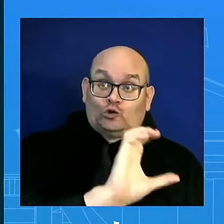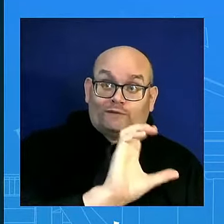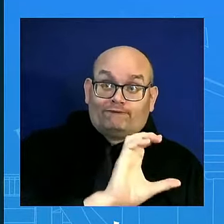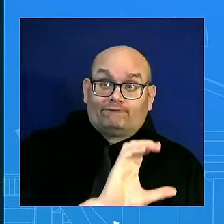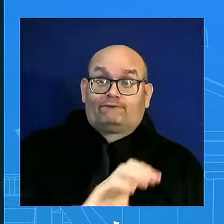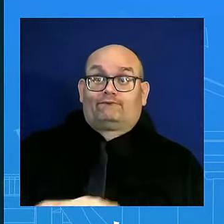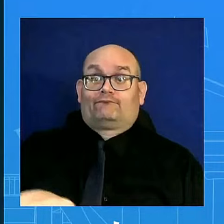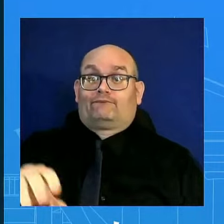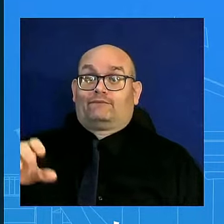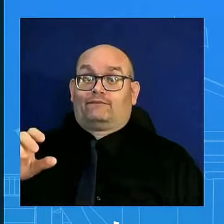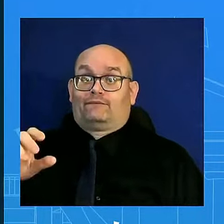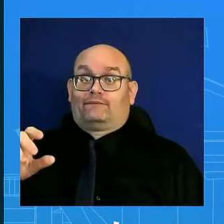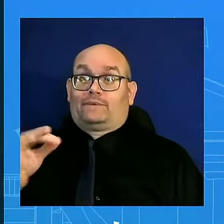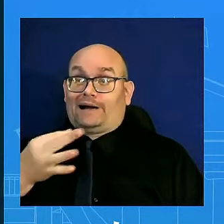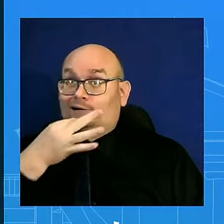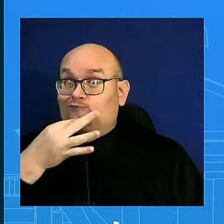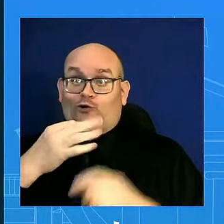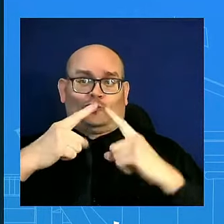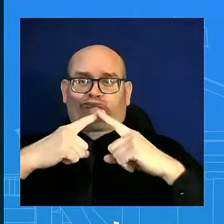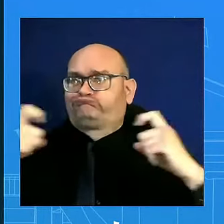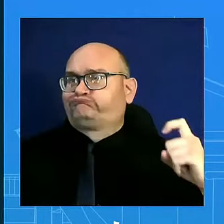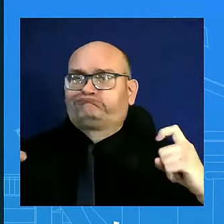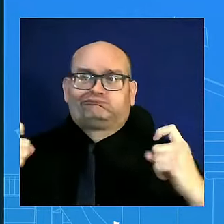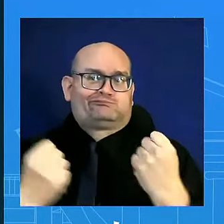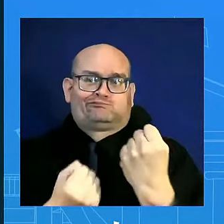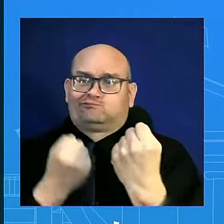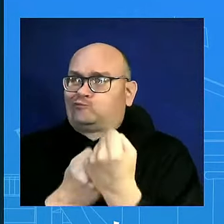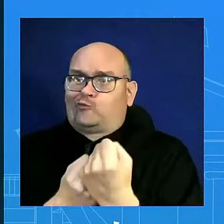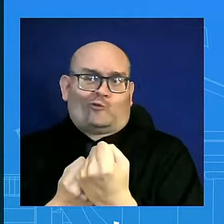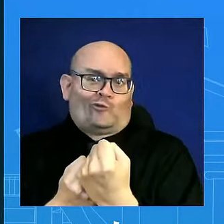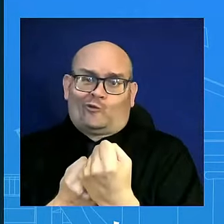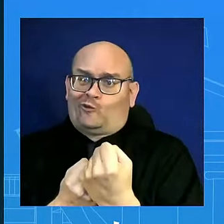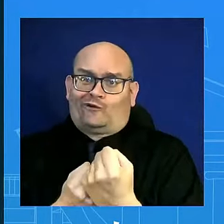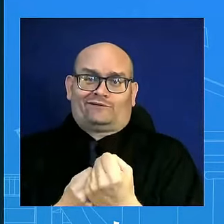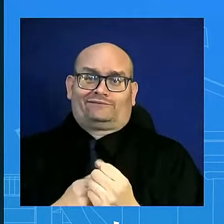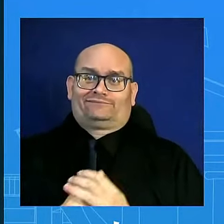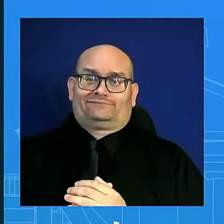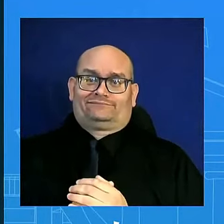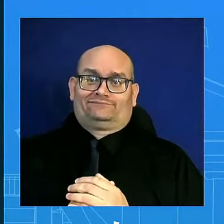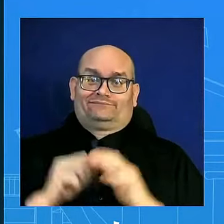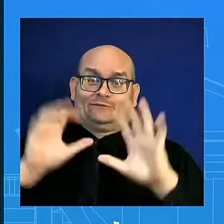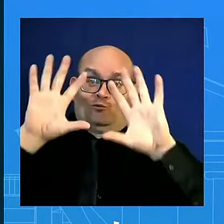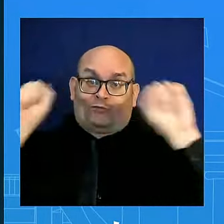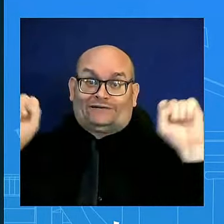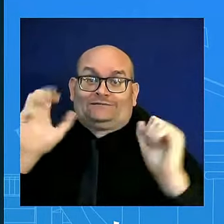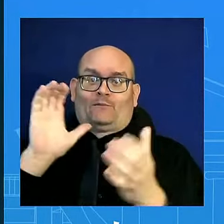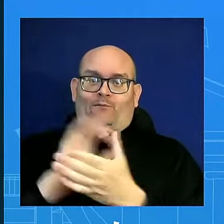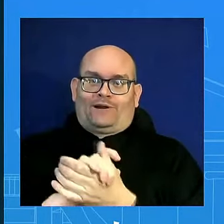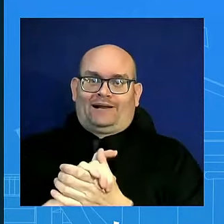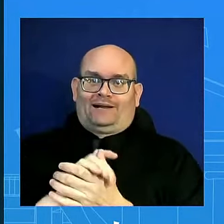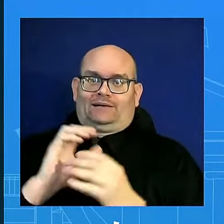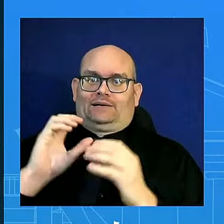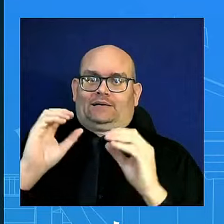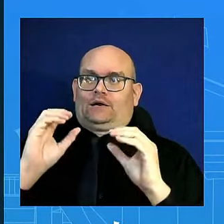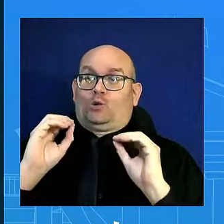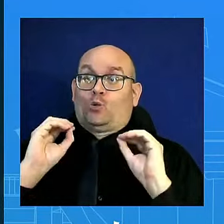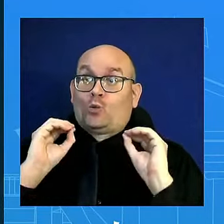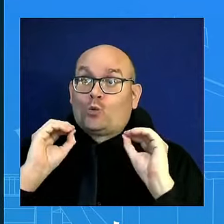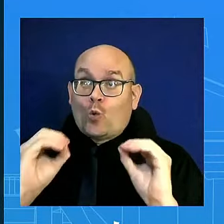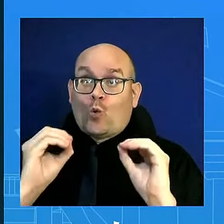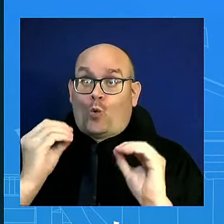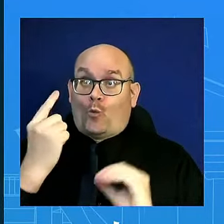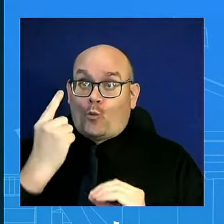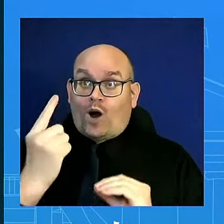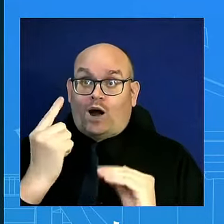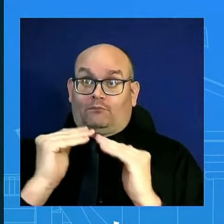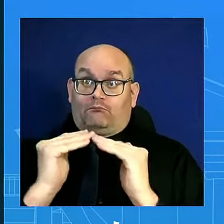experts on this. And look, the president believes that nobody's above the law. Nobody's above the law. The highest court of the